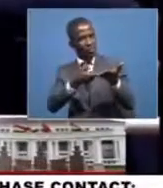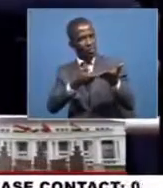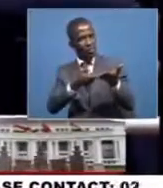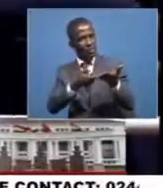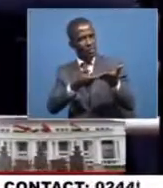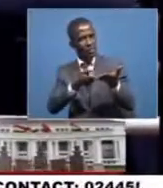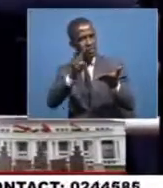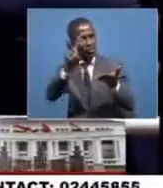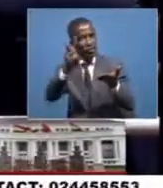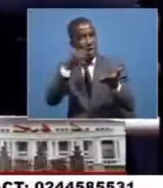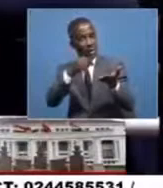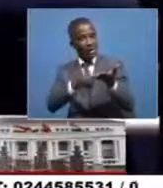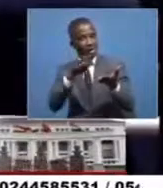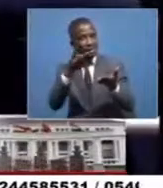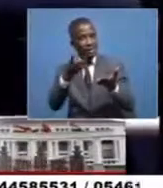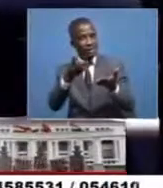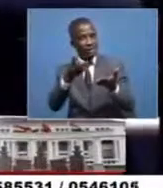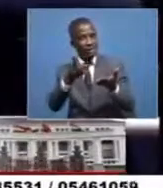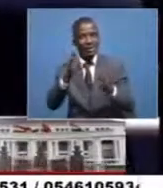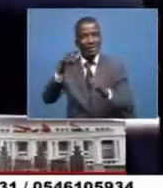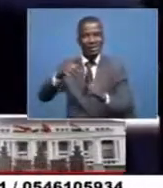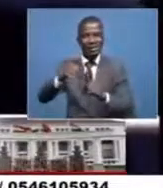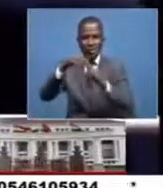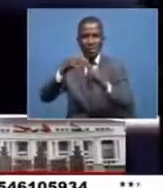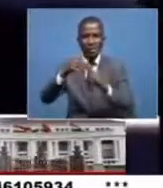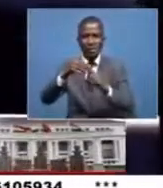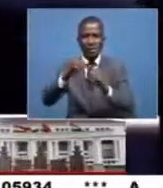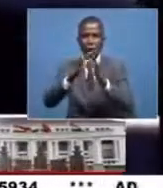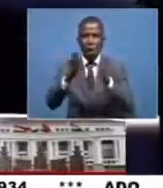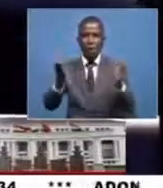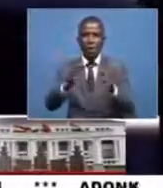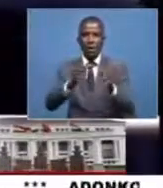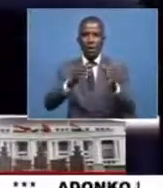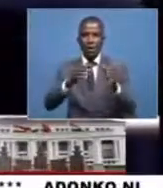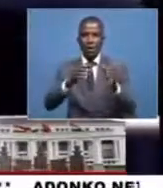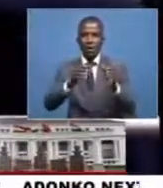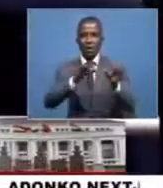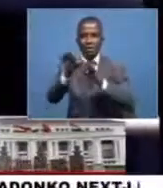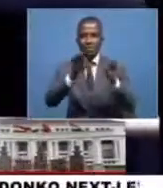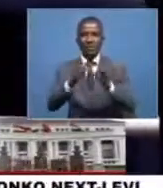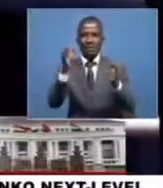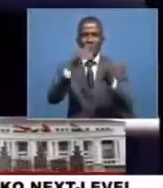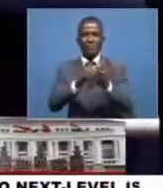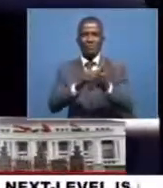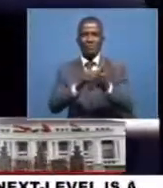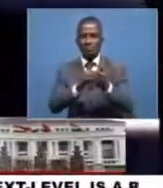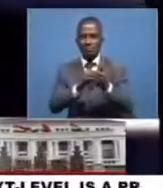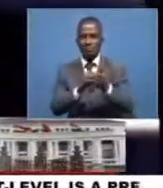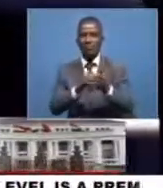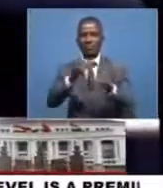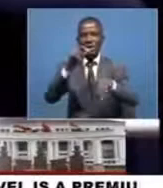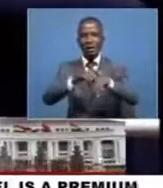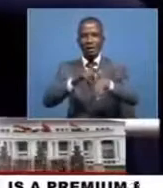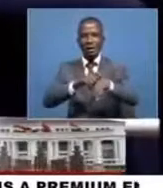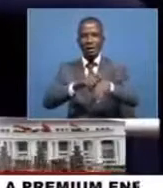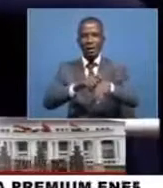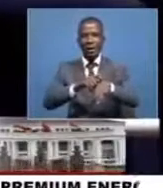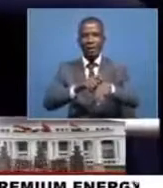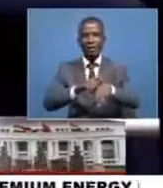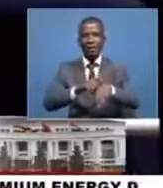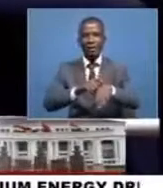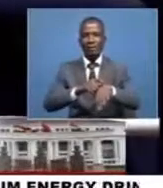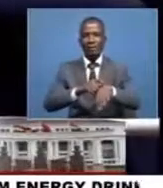two applications, especially the one for you to reopen your case? Because then by the time your addresses would already